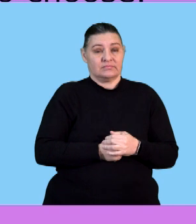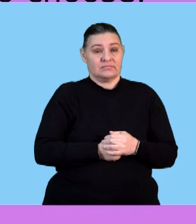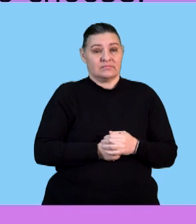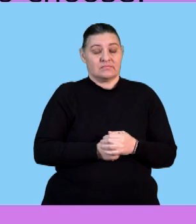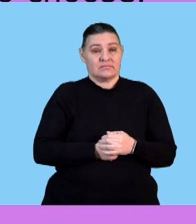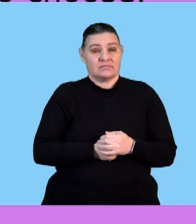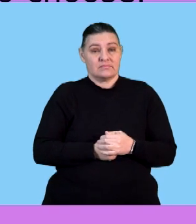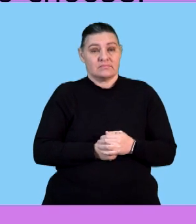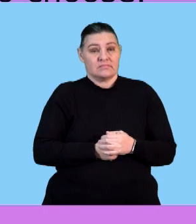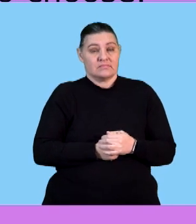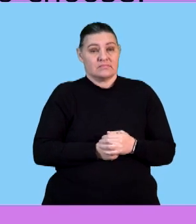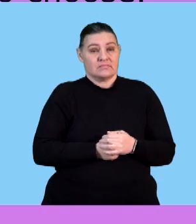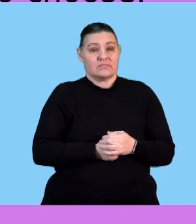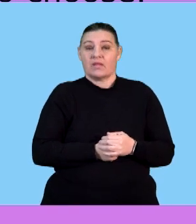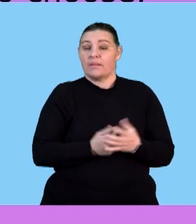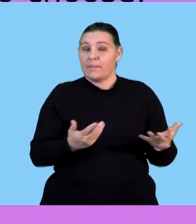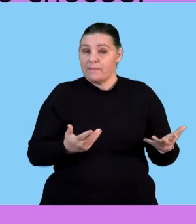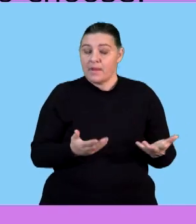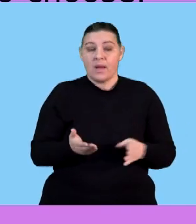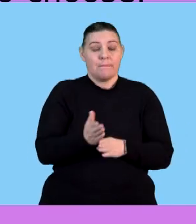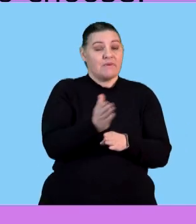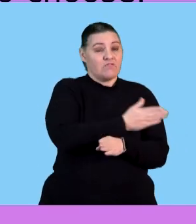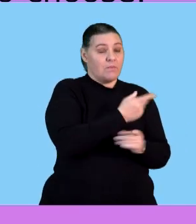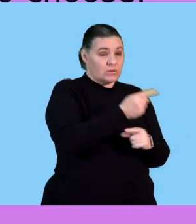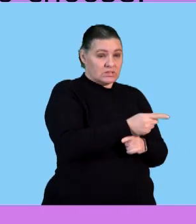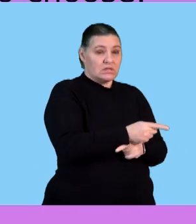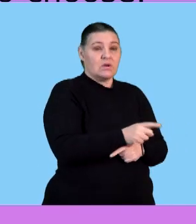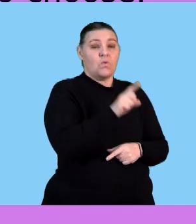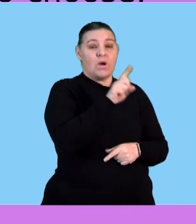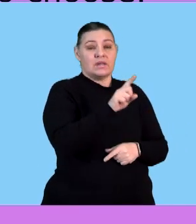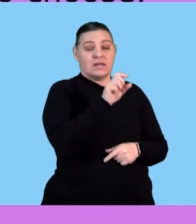All right, for year 3, I get the previous amount,